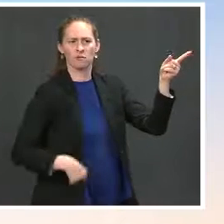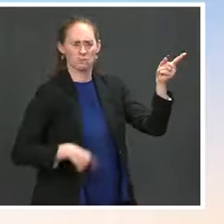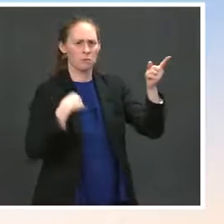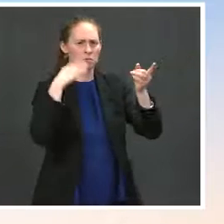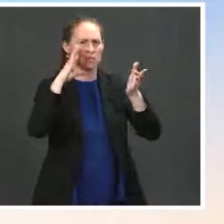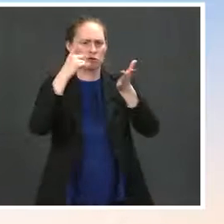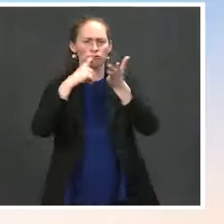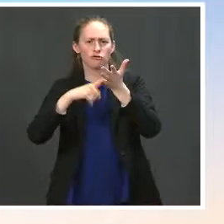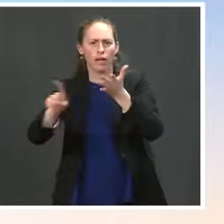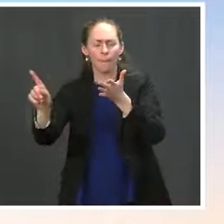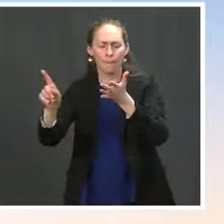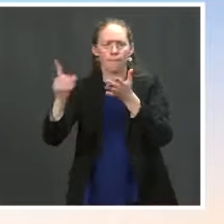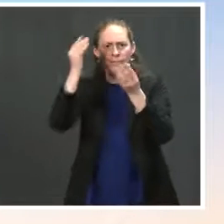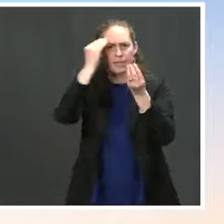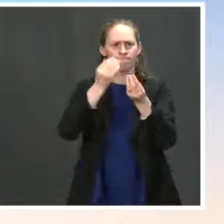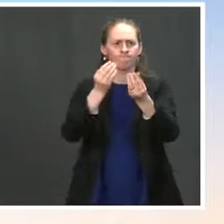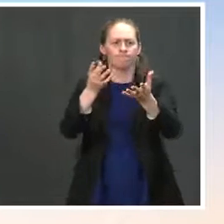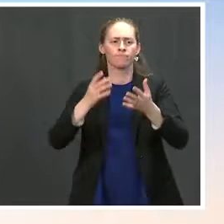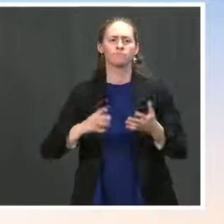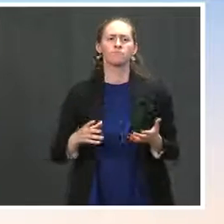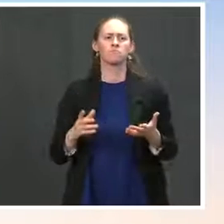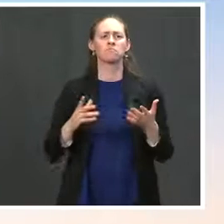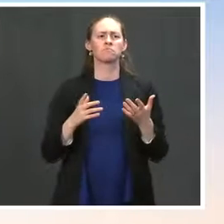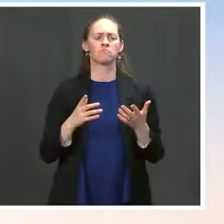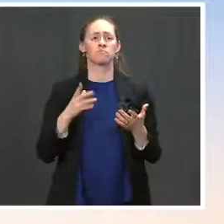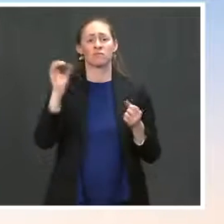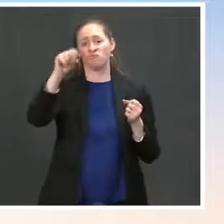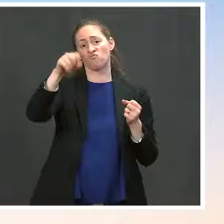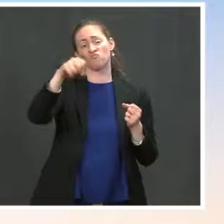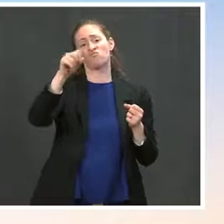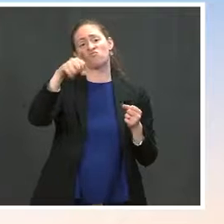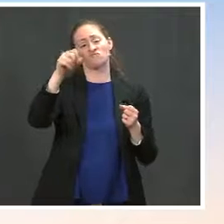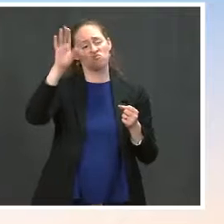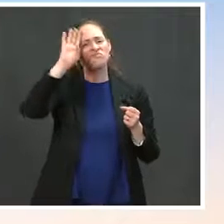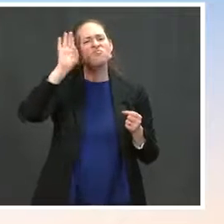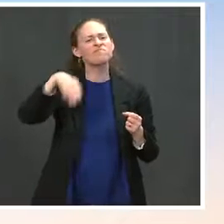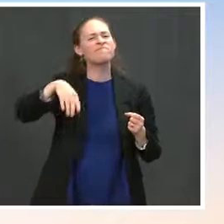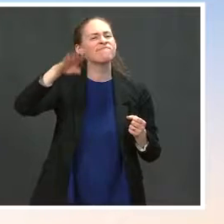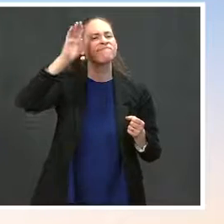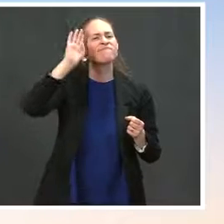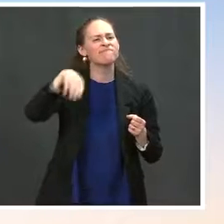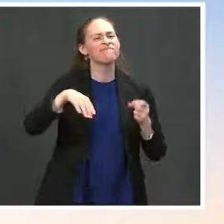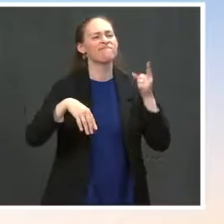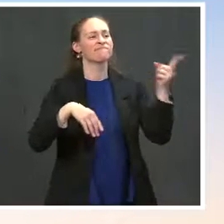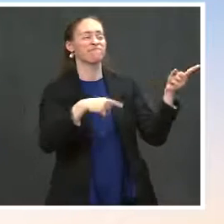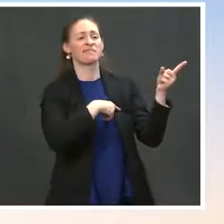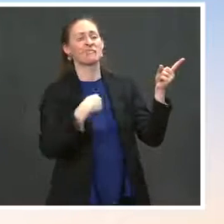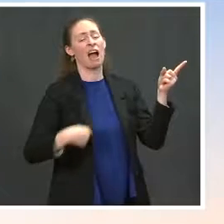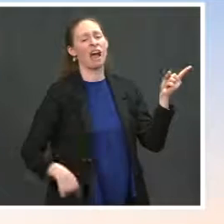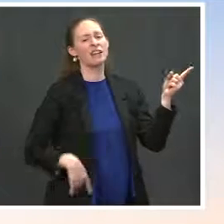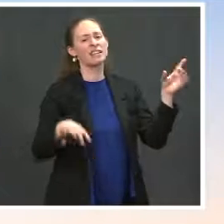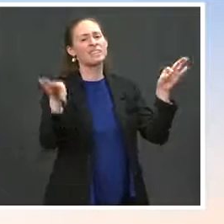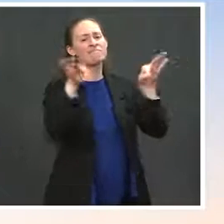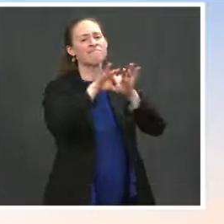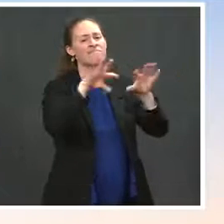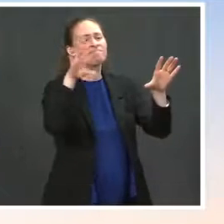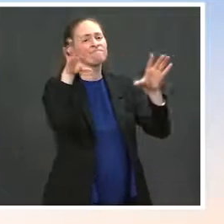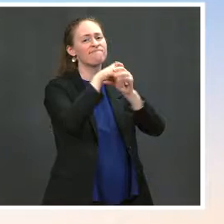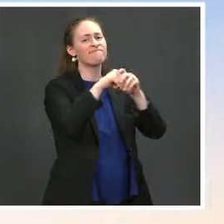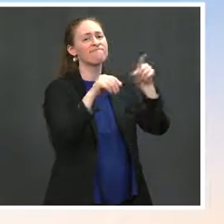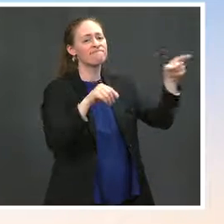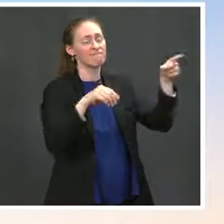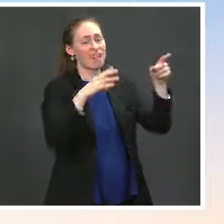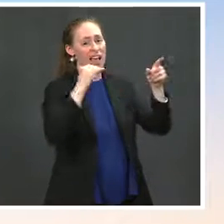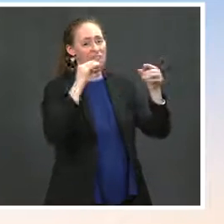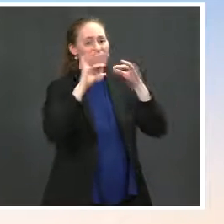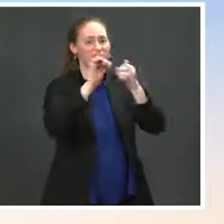conversations. There's no question that China has an important role to play in working with the global community to